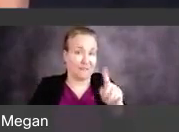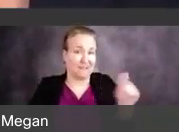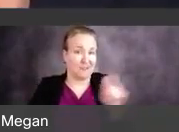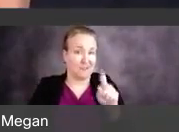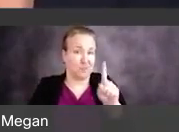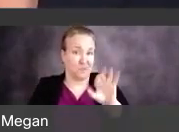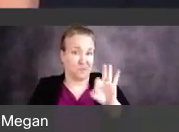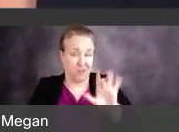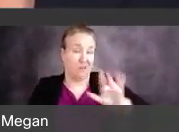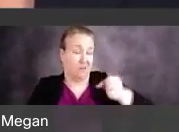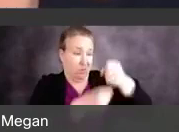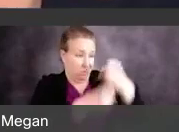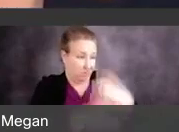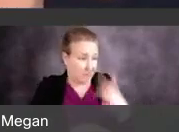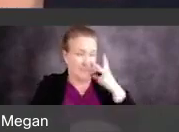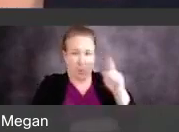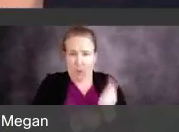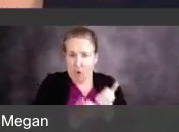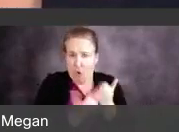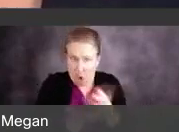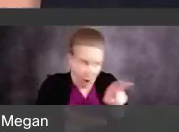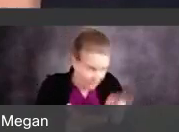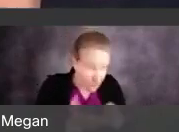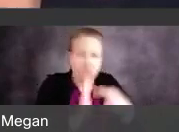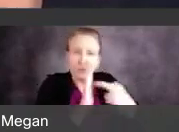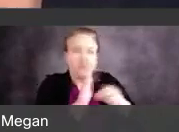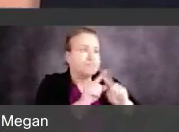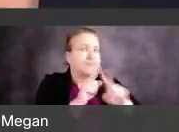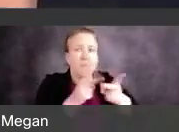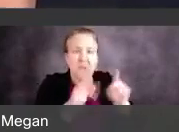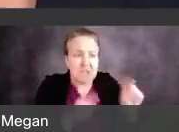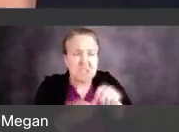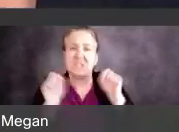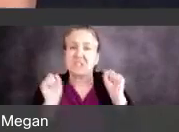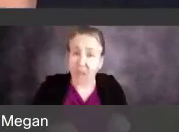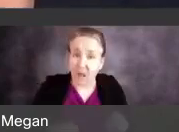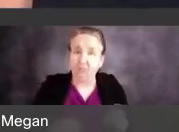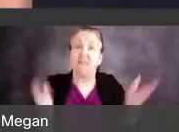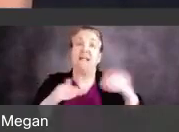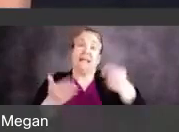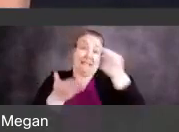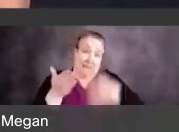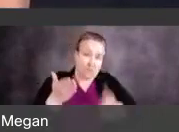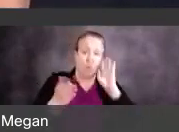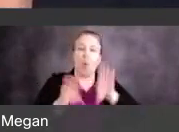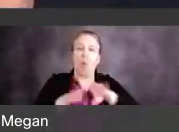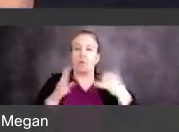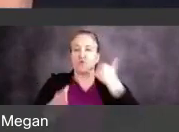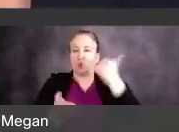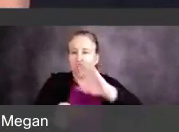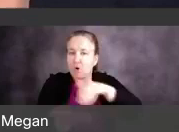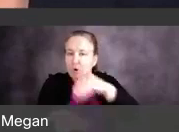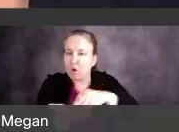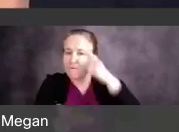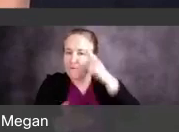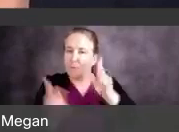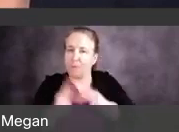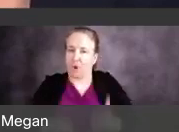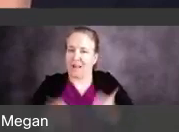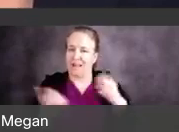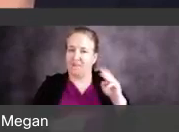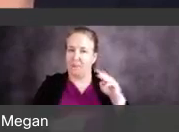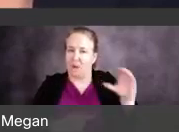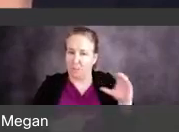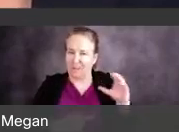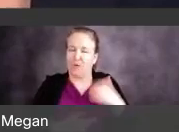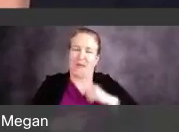montcopa.org/COVID-19. Finally, early next week, we will open a call center for Montgomery County residents to answer